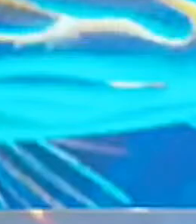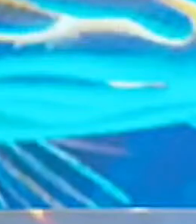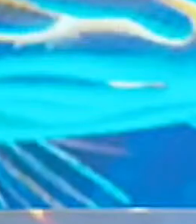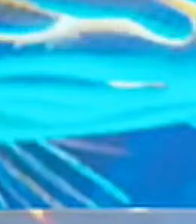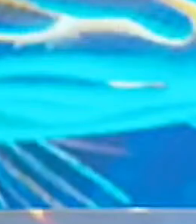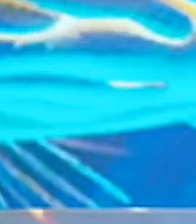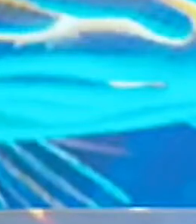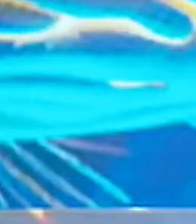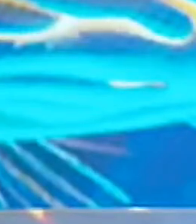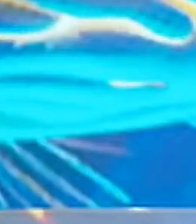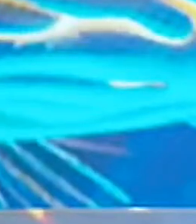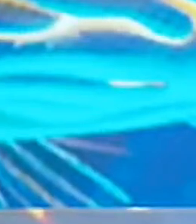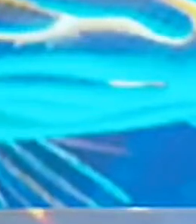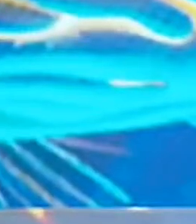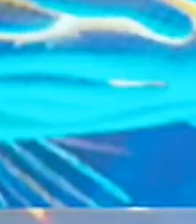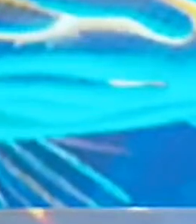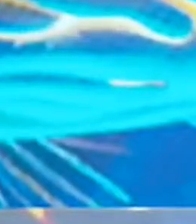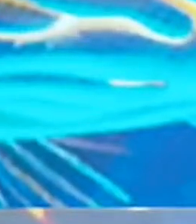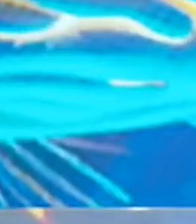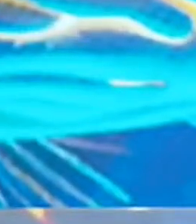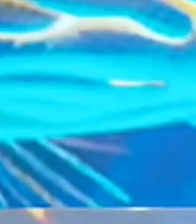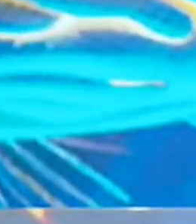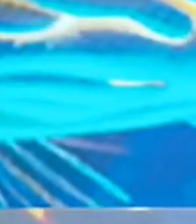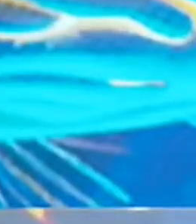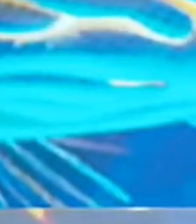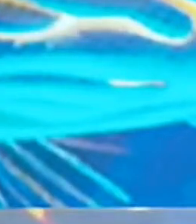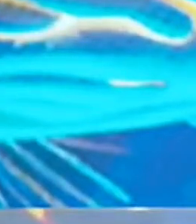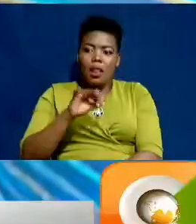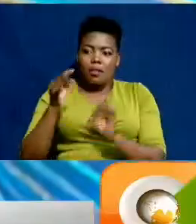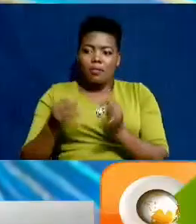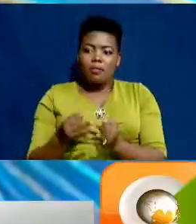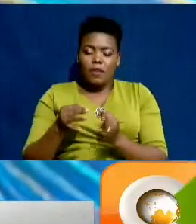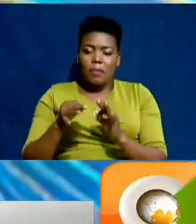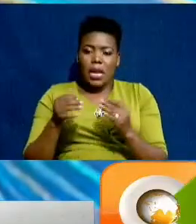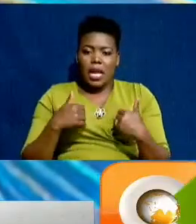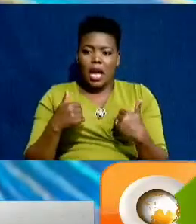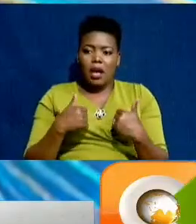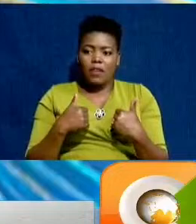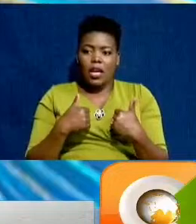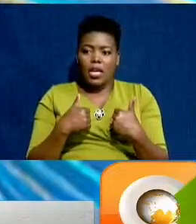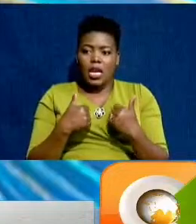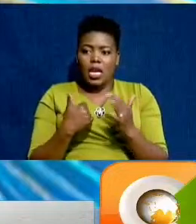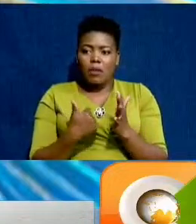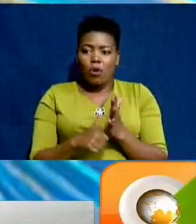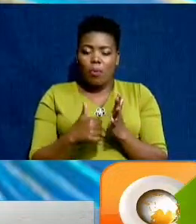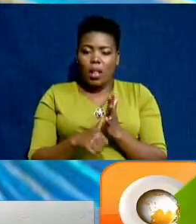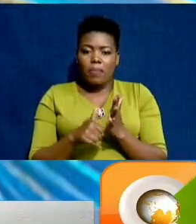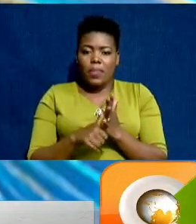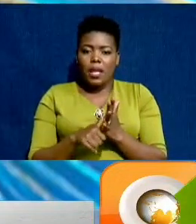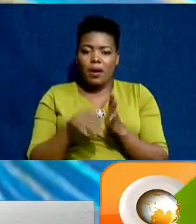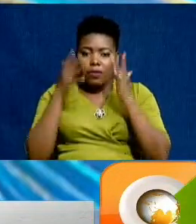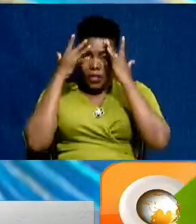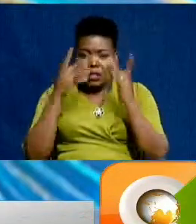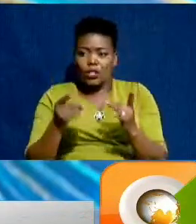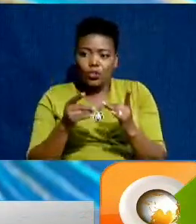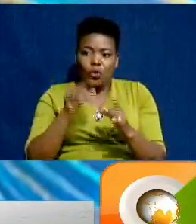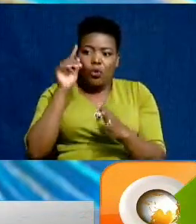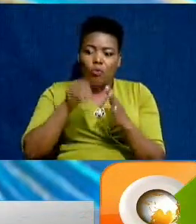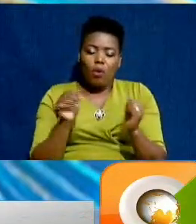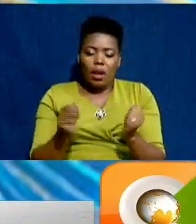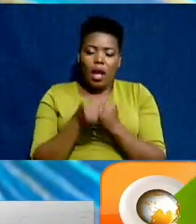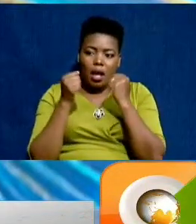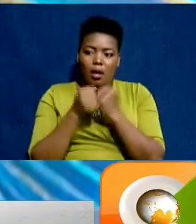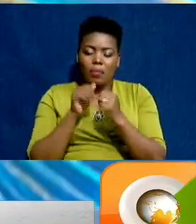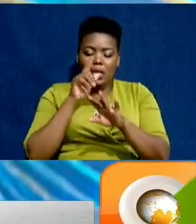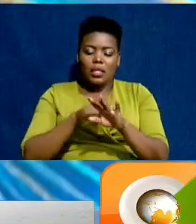Amid rising hospital bills, families across Kenya are grappling with heart-wrenching decisions. What